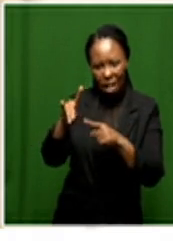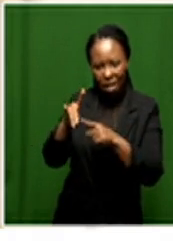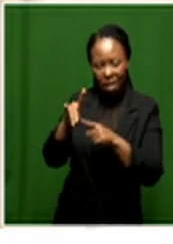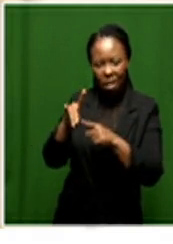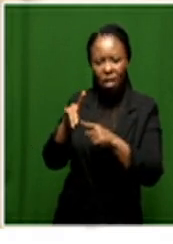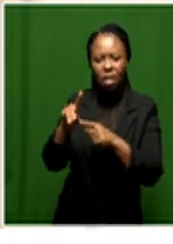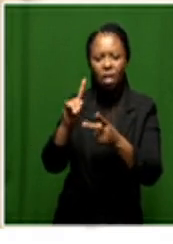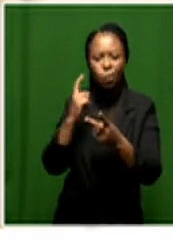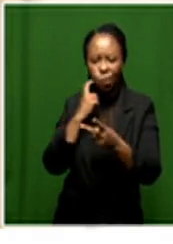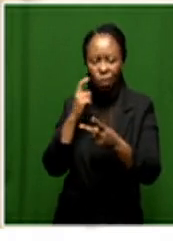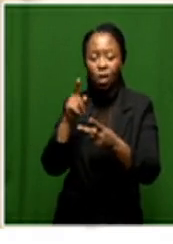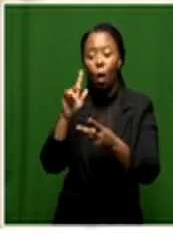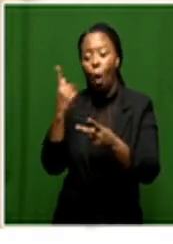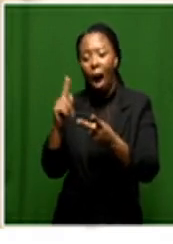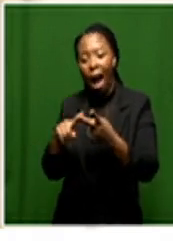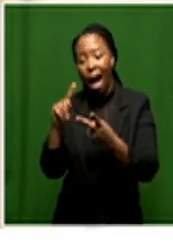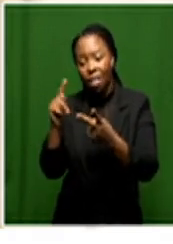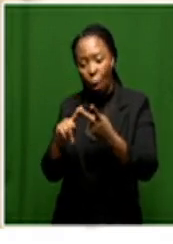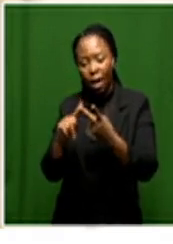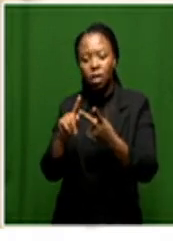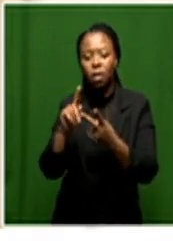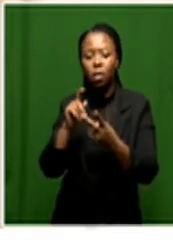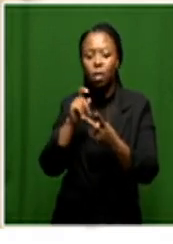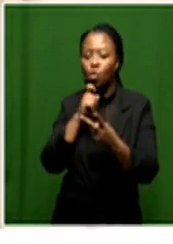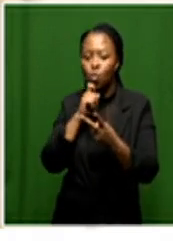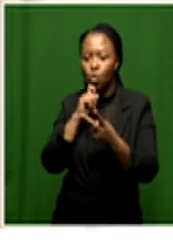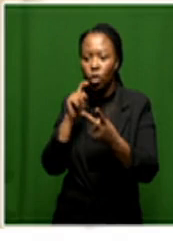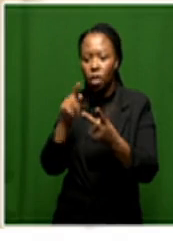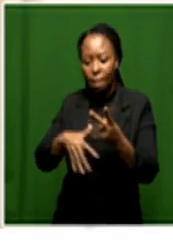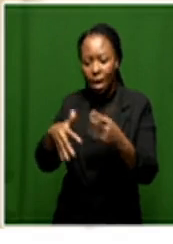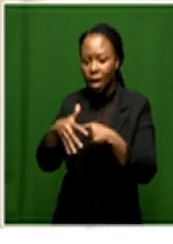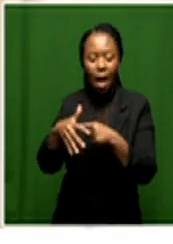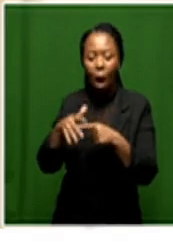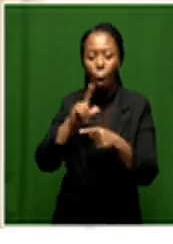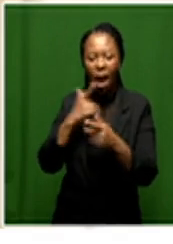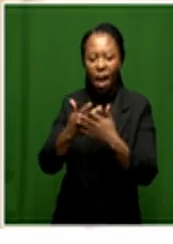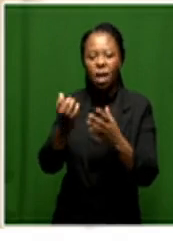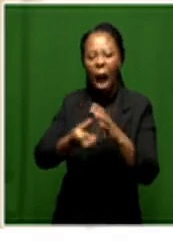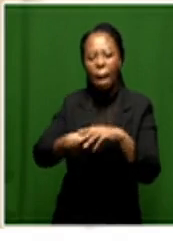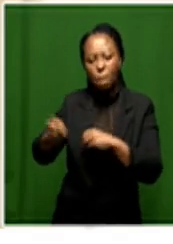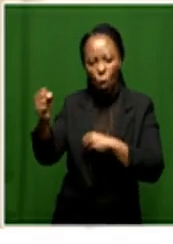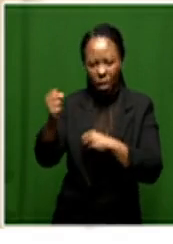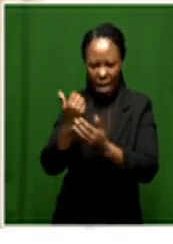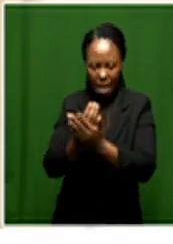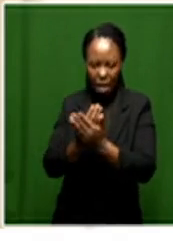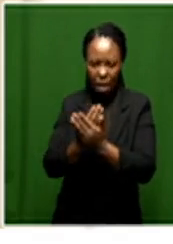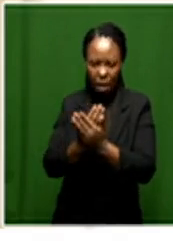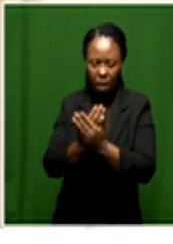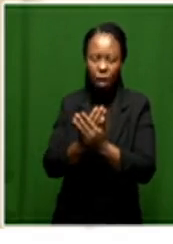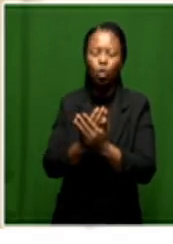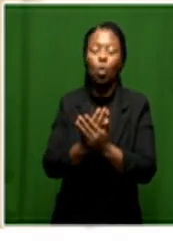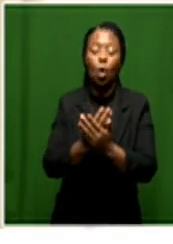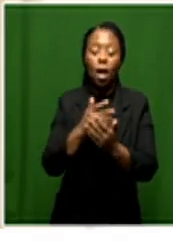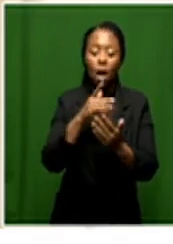never be used in pregnant animals because it's going to cause abortions. So both these vaccines can be bought